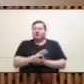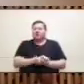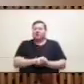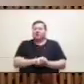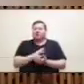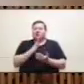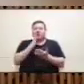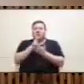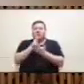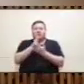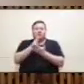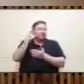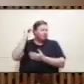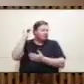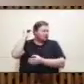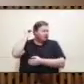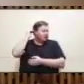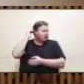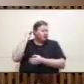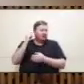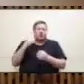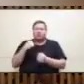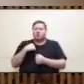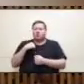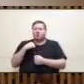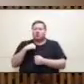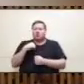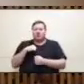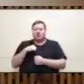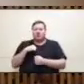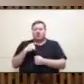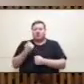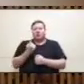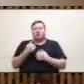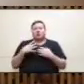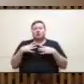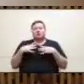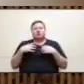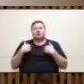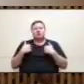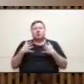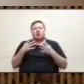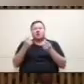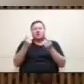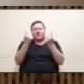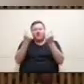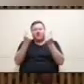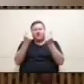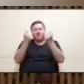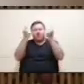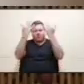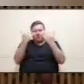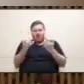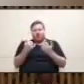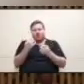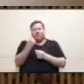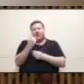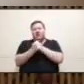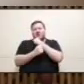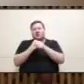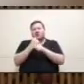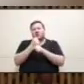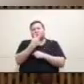take cognizance of the fact that the municipality only started to have a funded budget from financial year